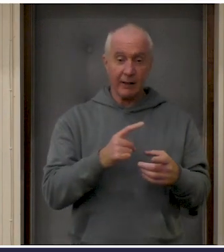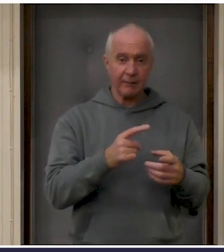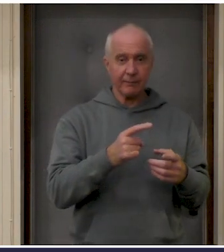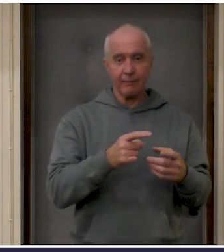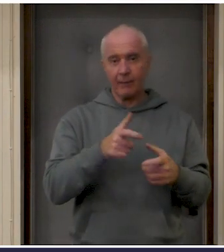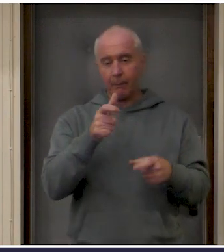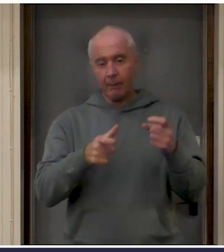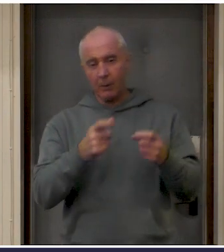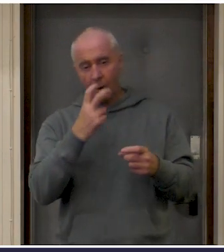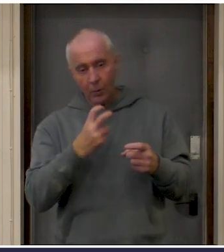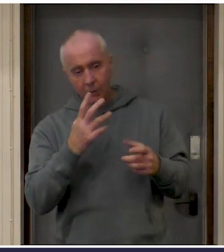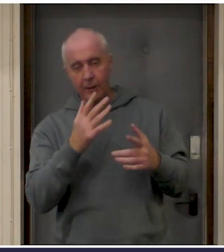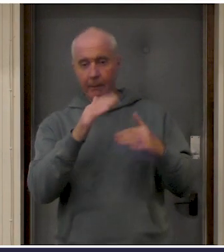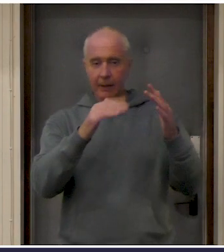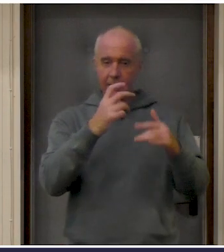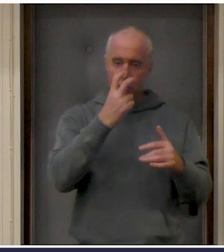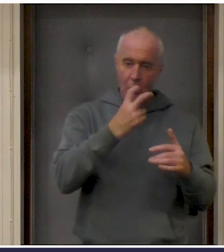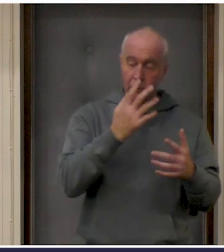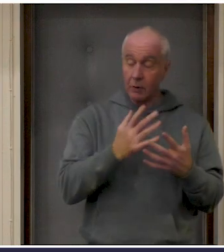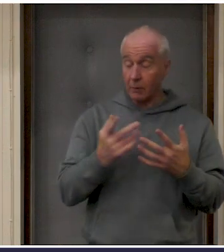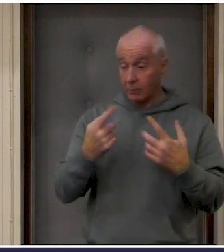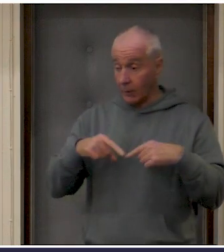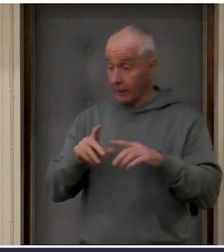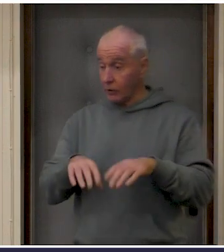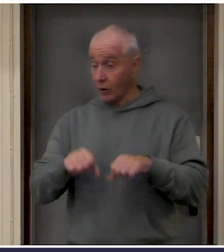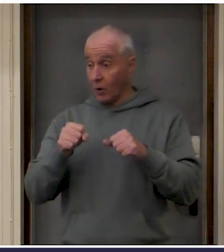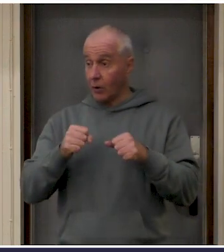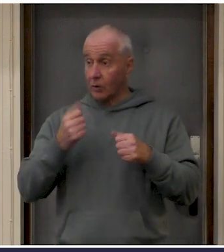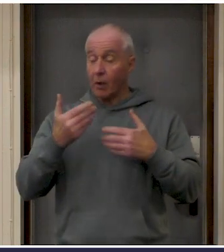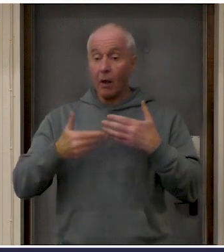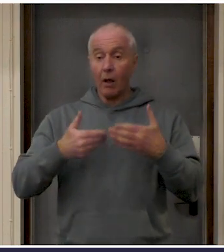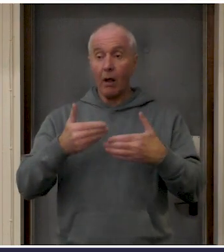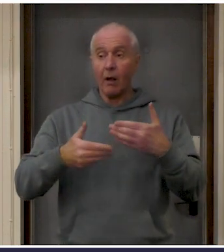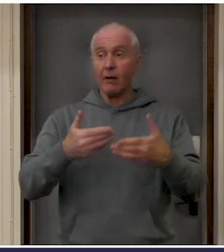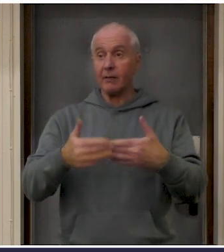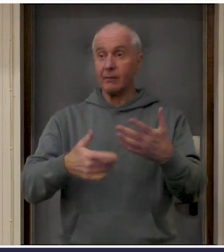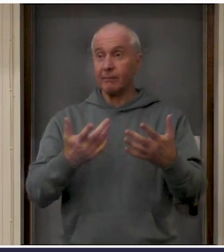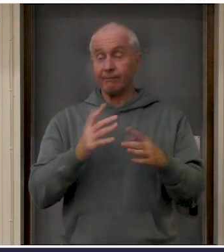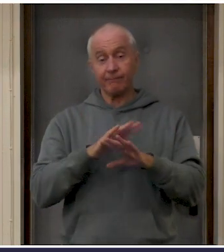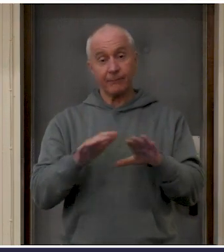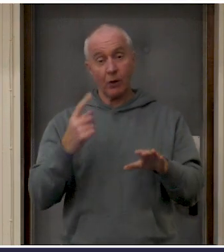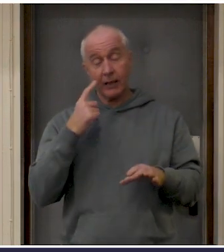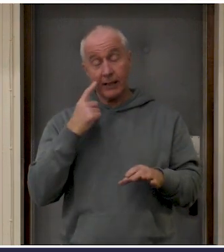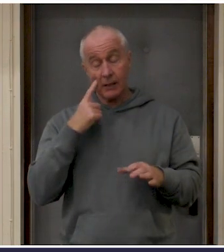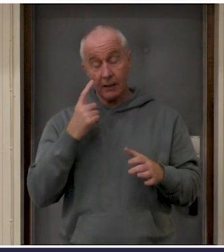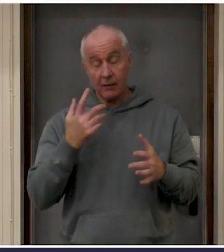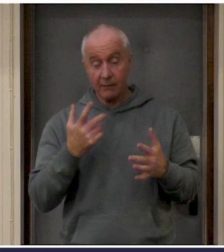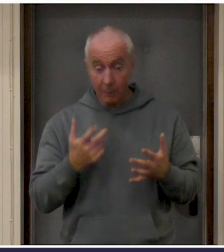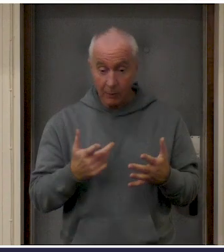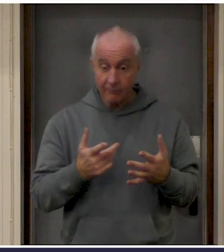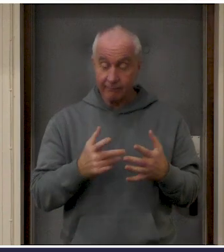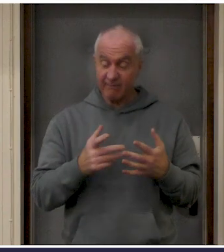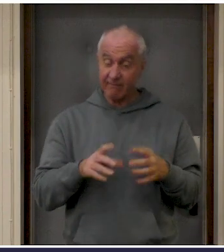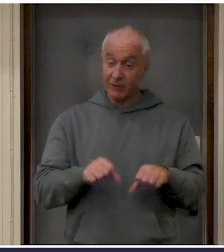older. So we're starting to sort of turn that around, but it's not easy. And